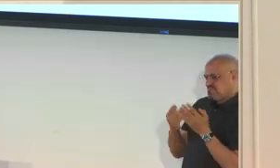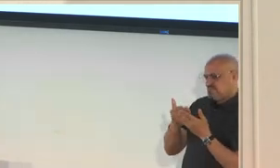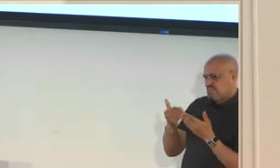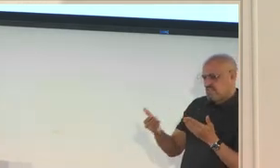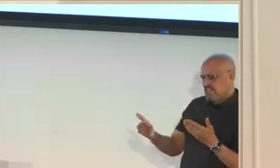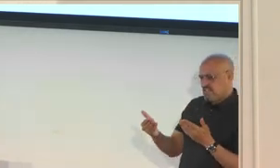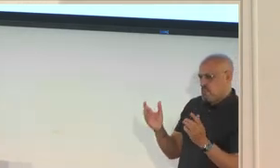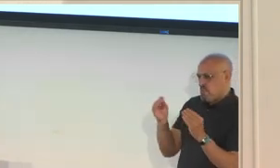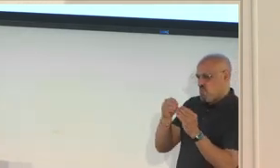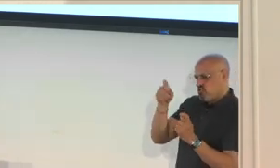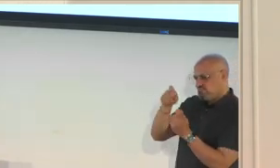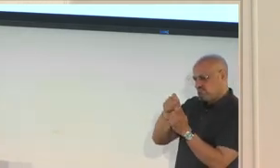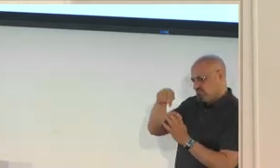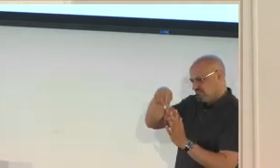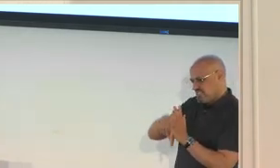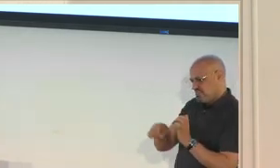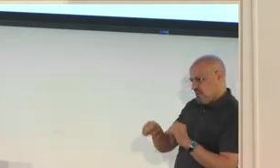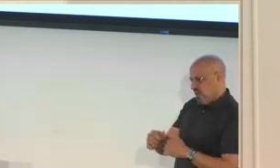bit more detail.